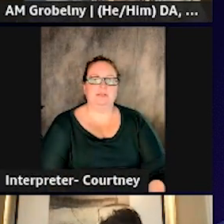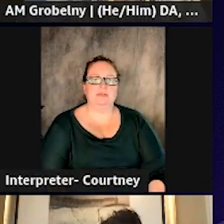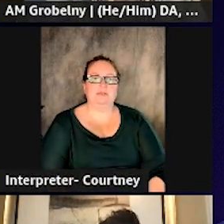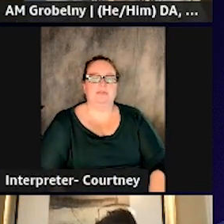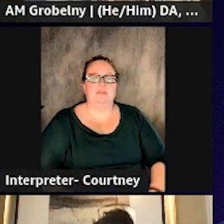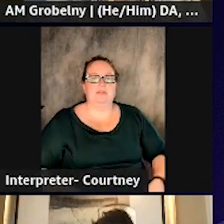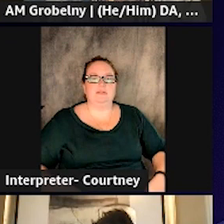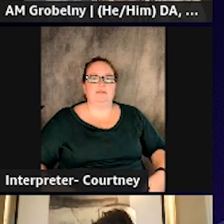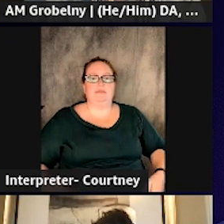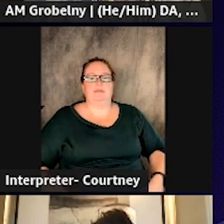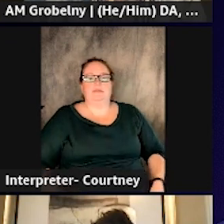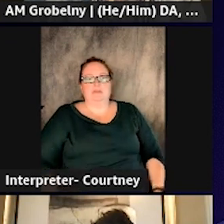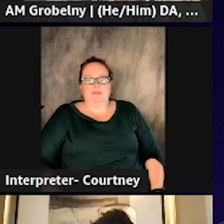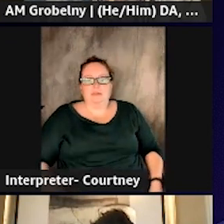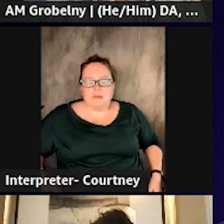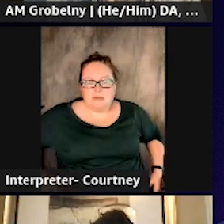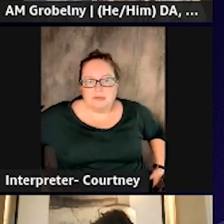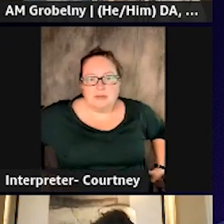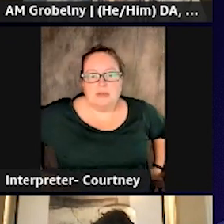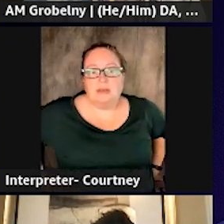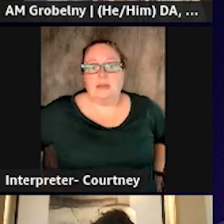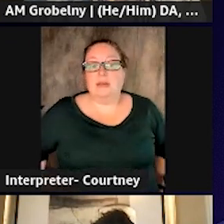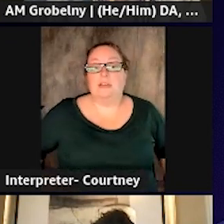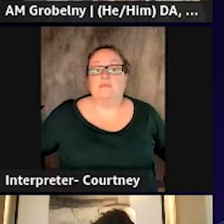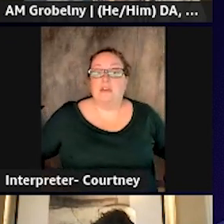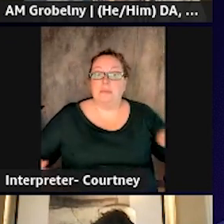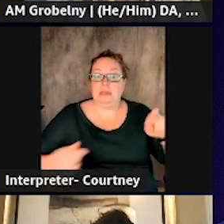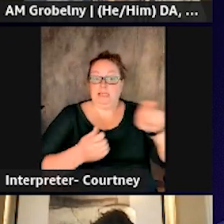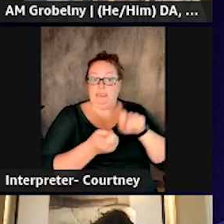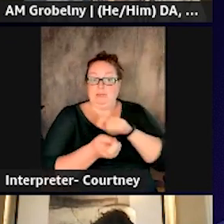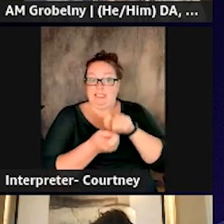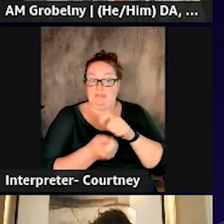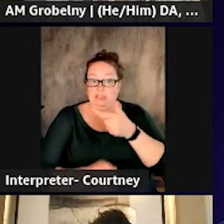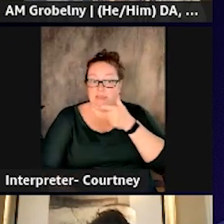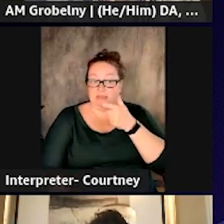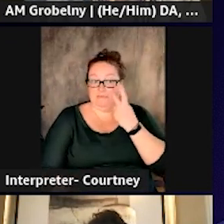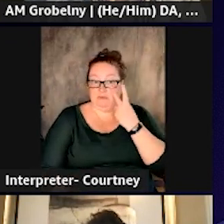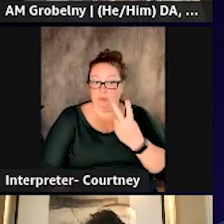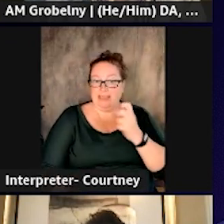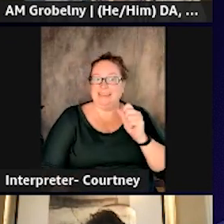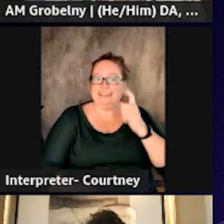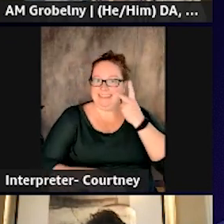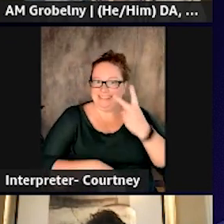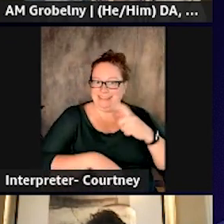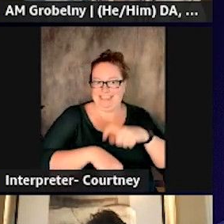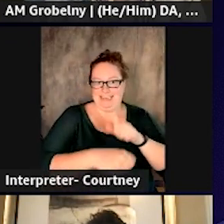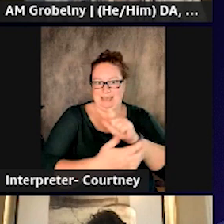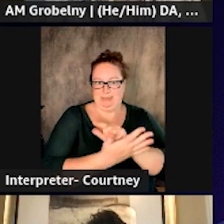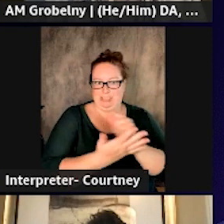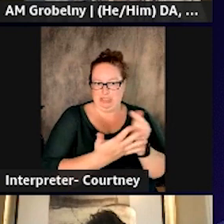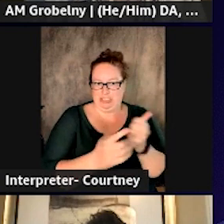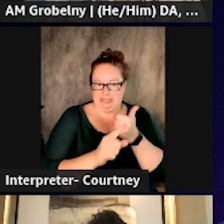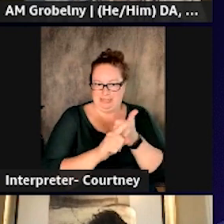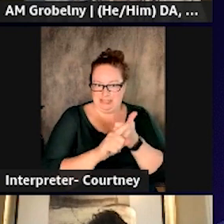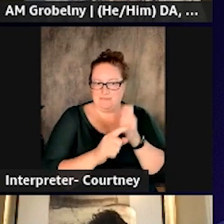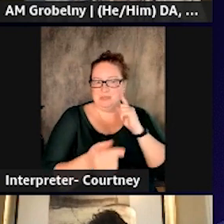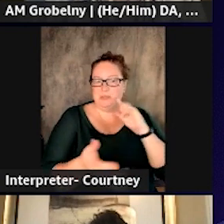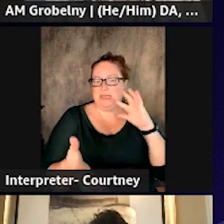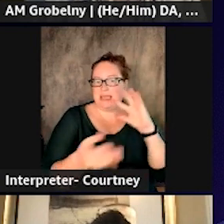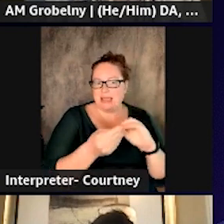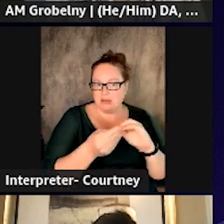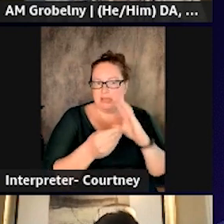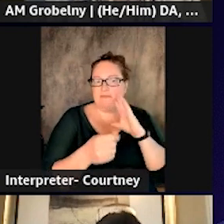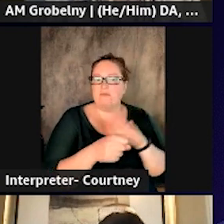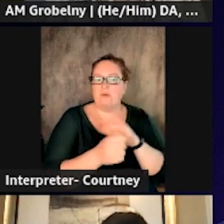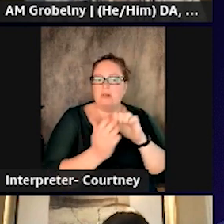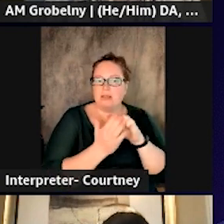From this particular view, I can see the time series itself is being aggregated across the account, and